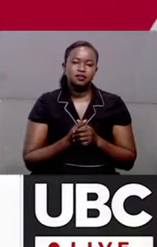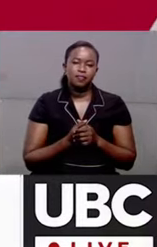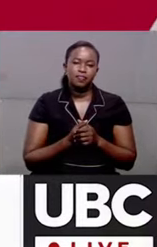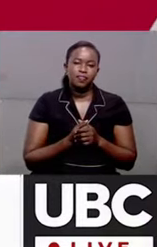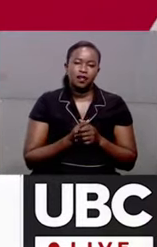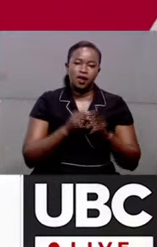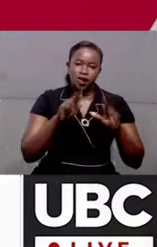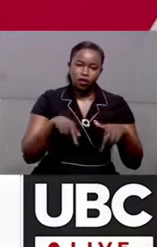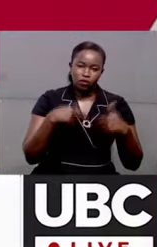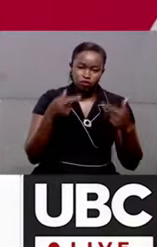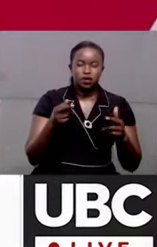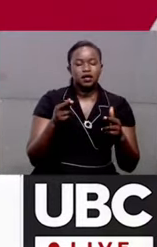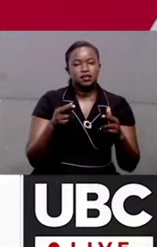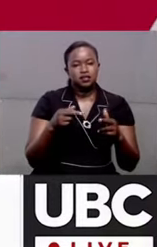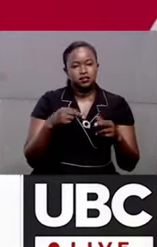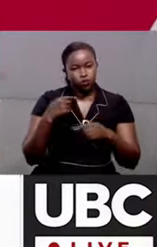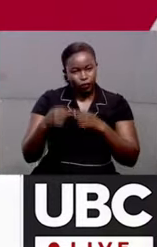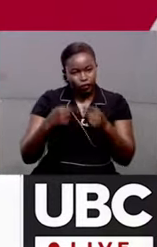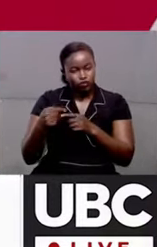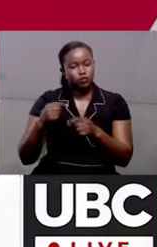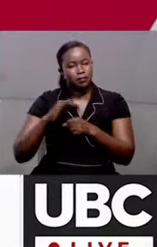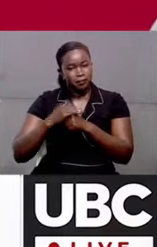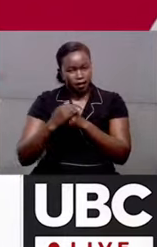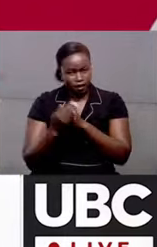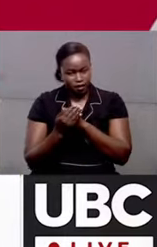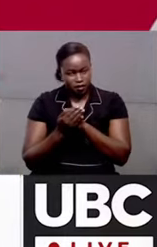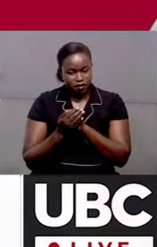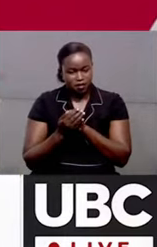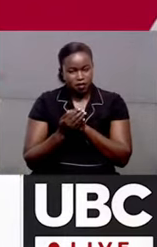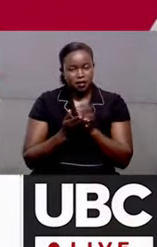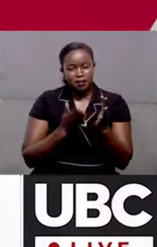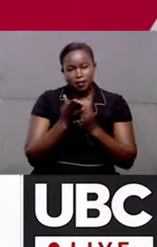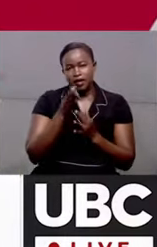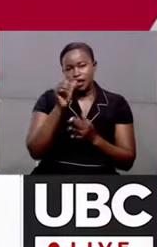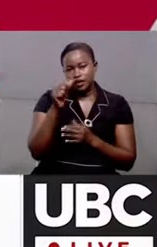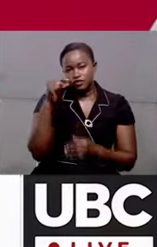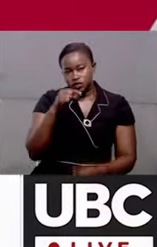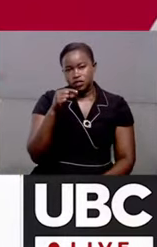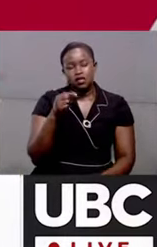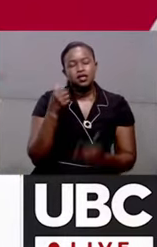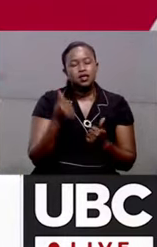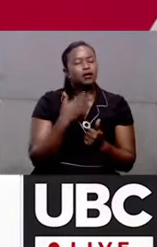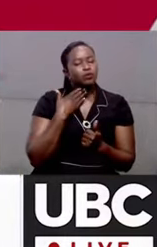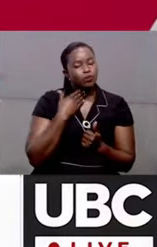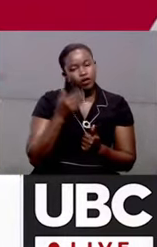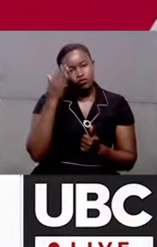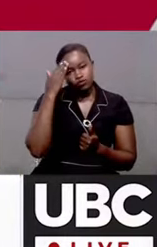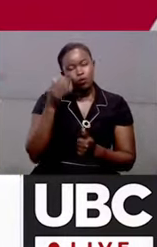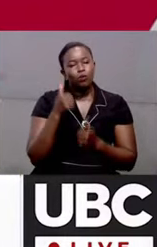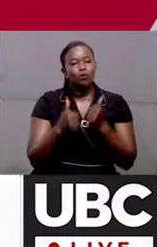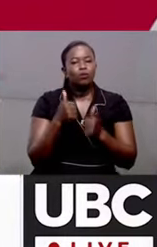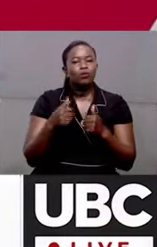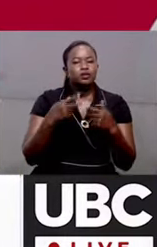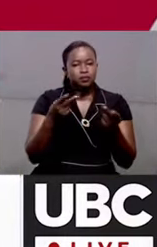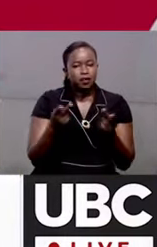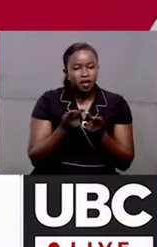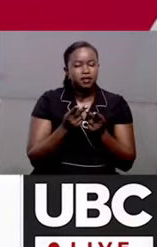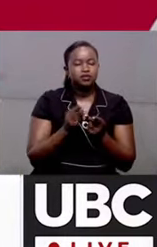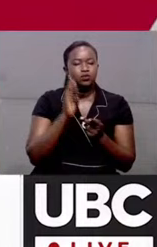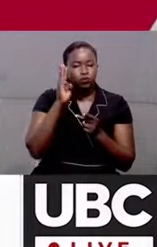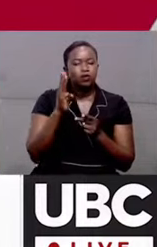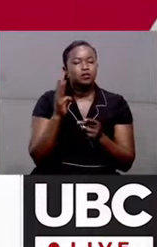The contract is already being made by AG. So we want to know which places are going to be worked